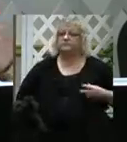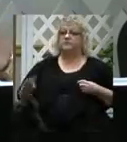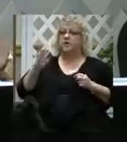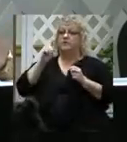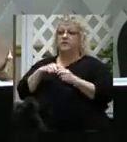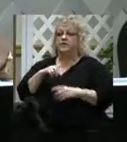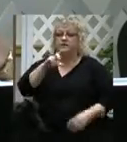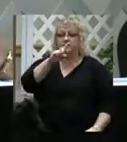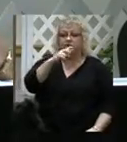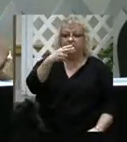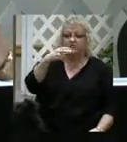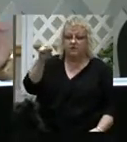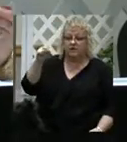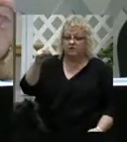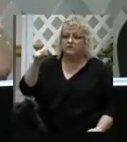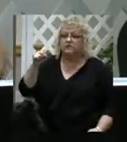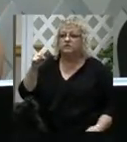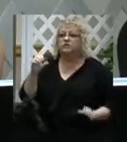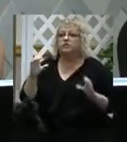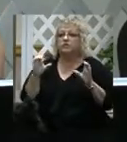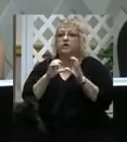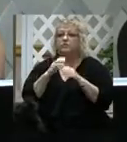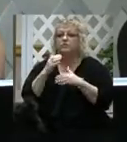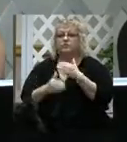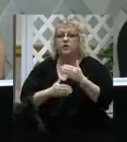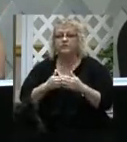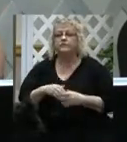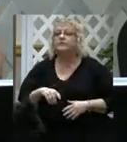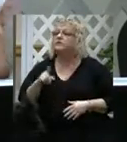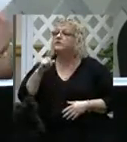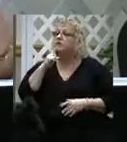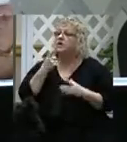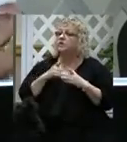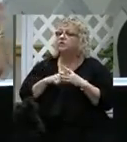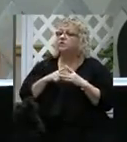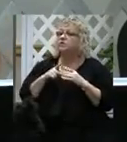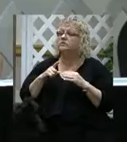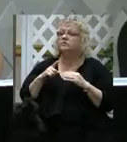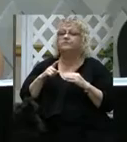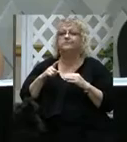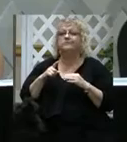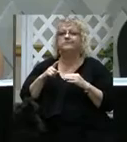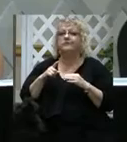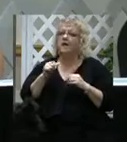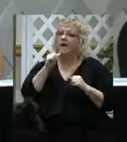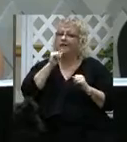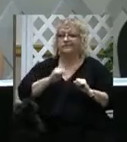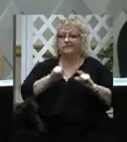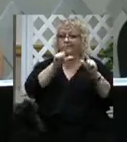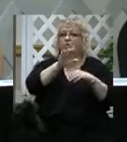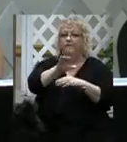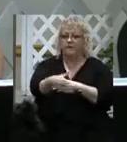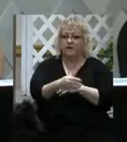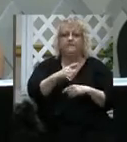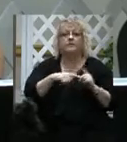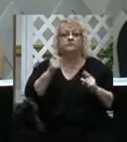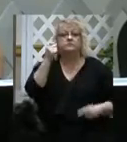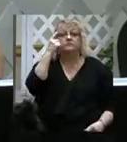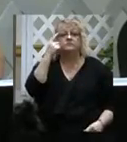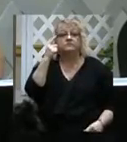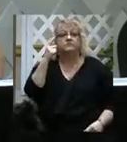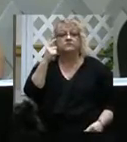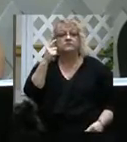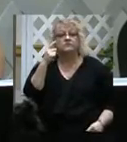cluster positions. And this is something that, again, didn't appear overnight. But as you can